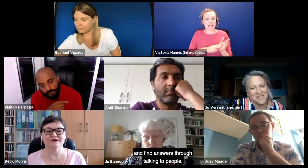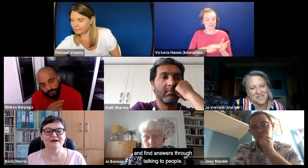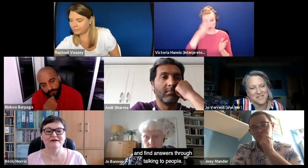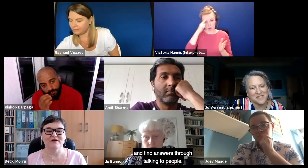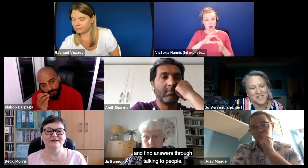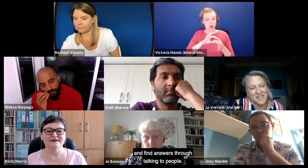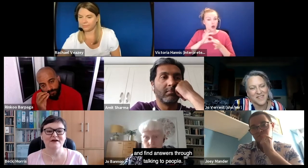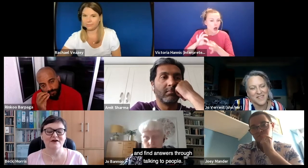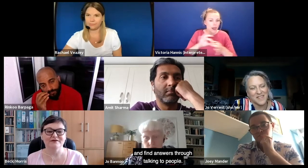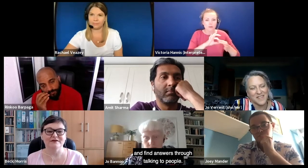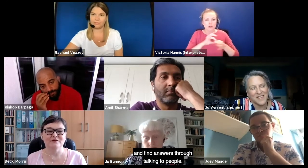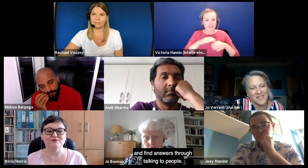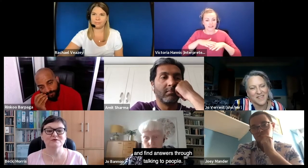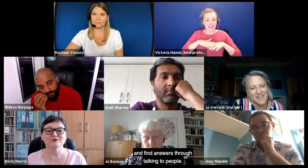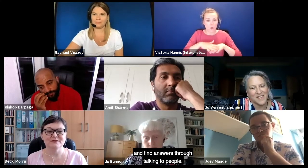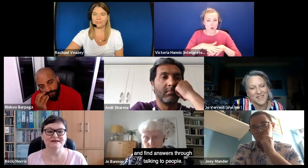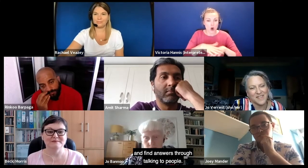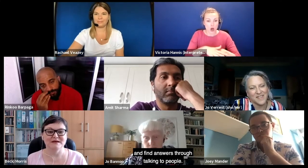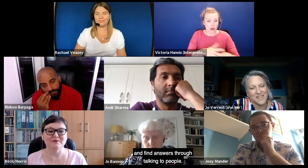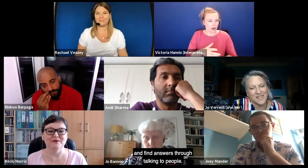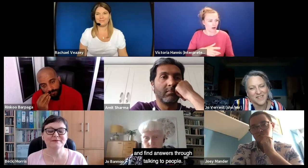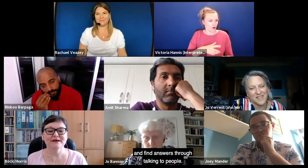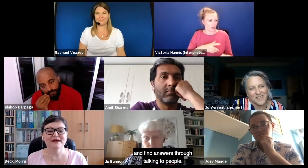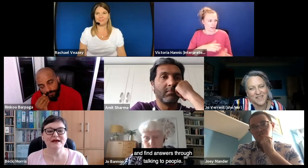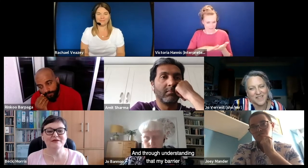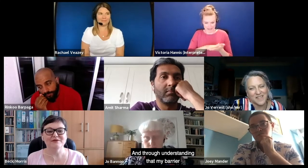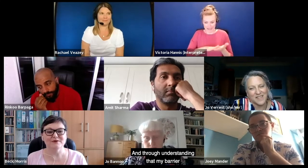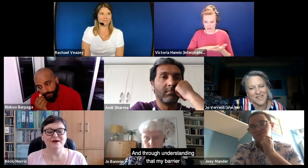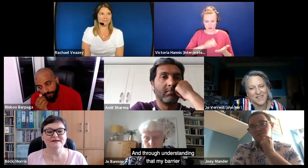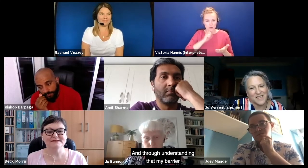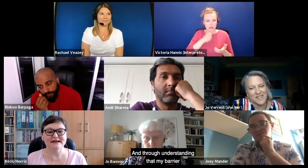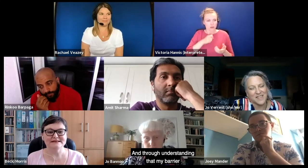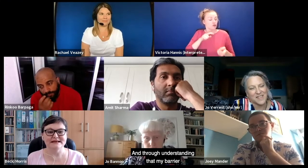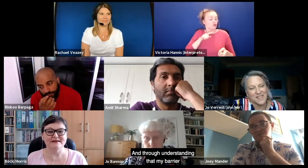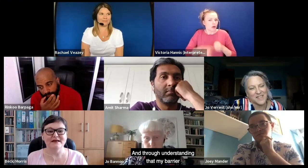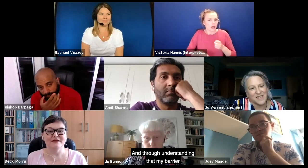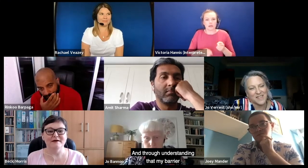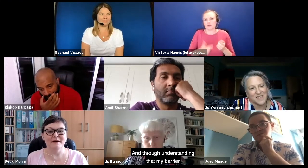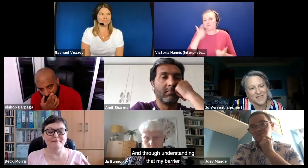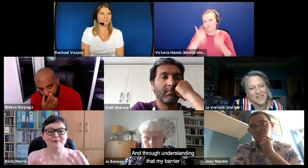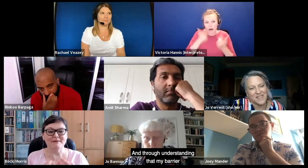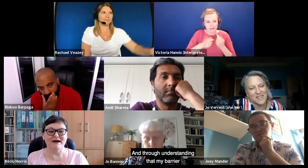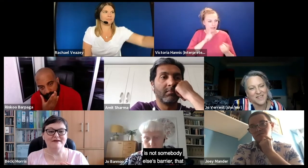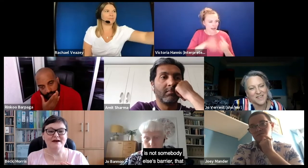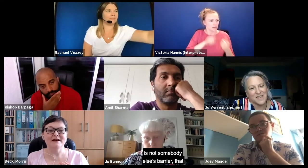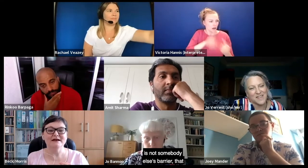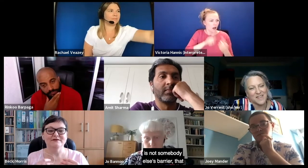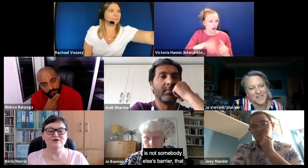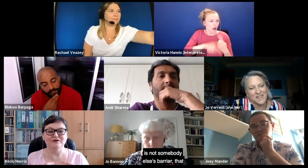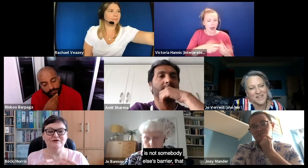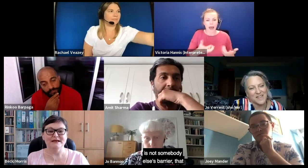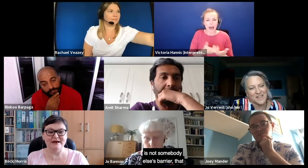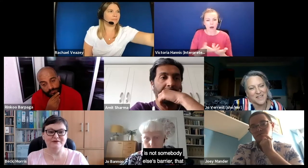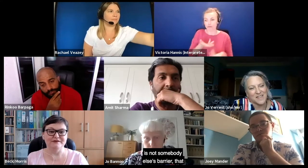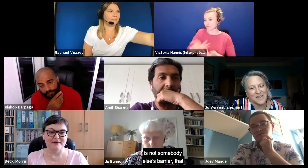would look and find answers through talking to people. And through understanding that my barrier is